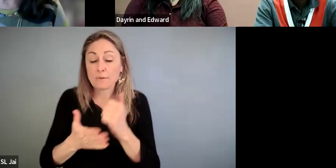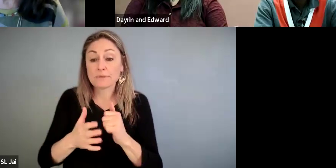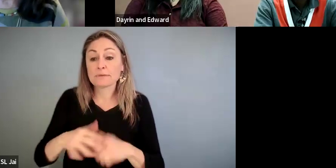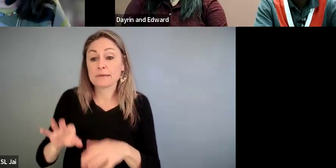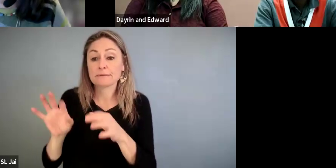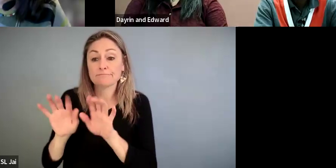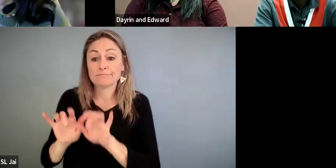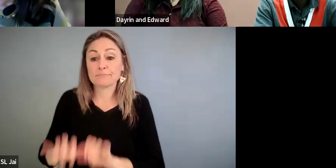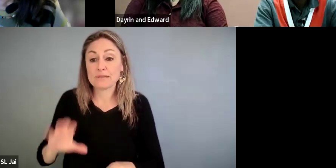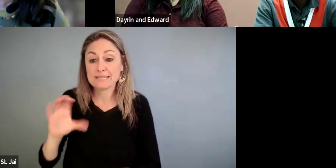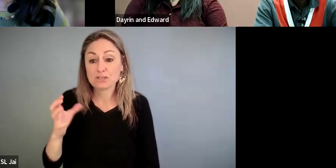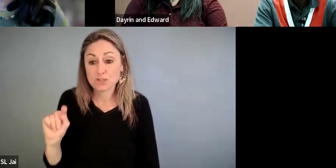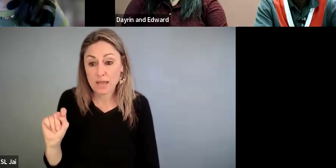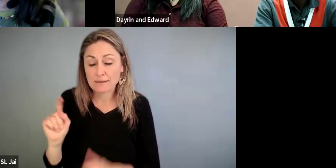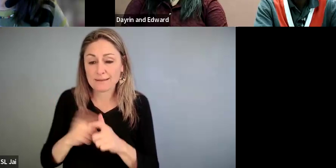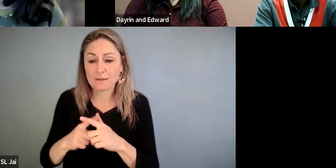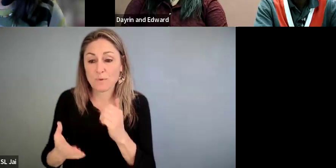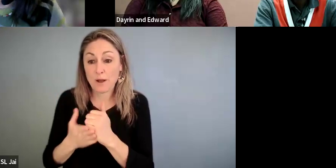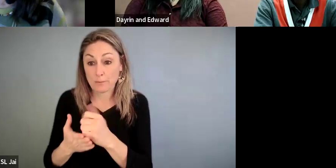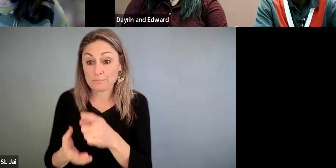and we'll try to figure that out with you.